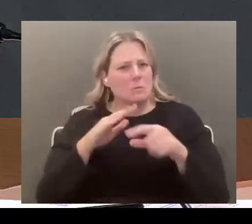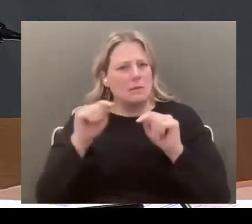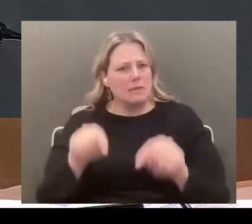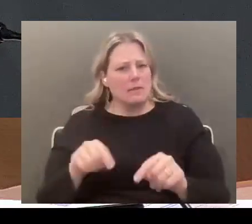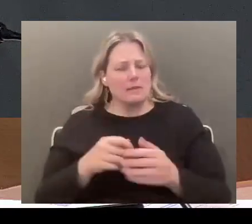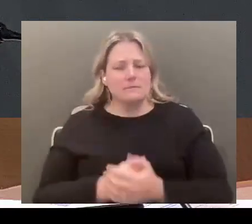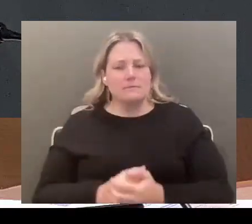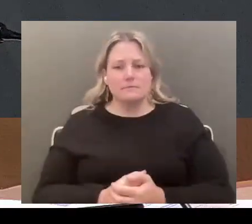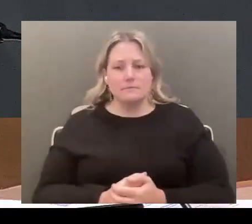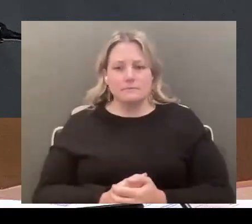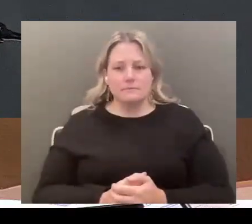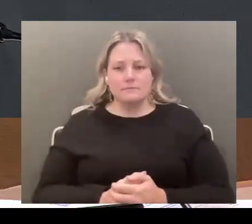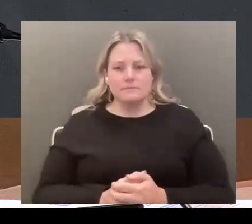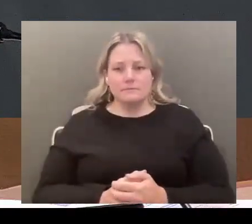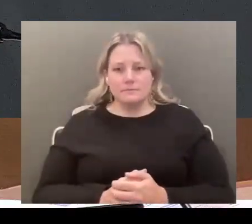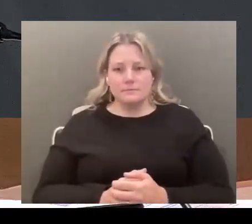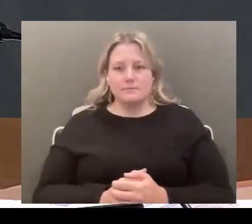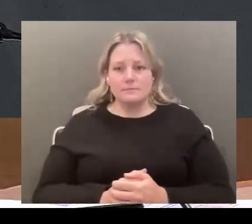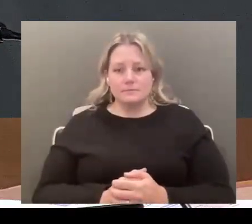Yes, thank you.